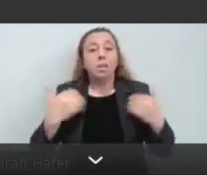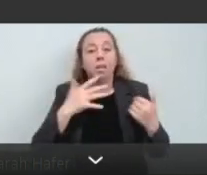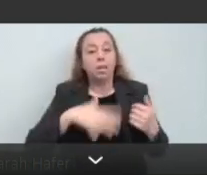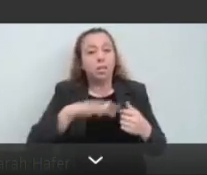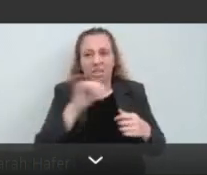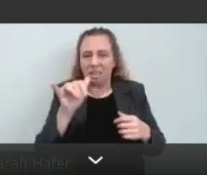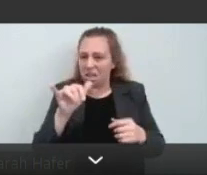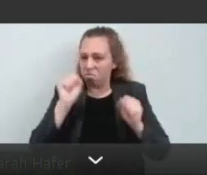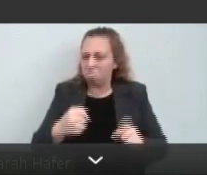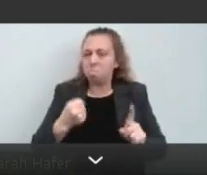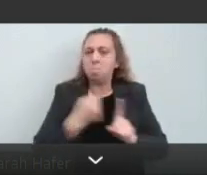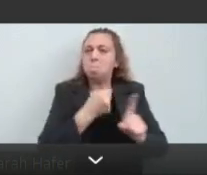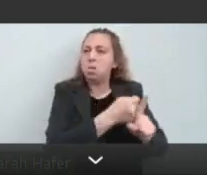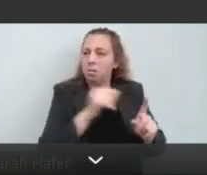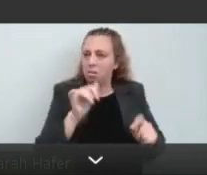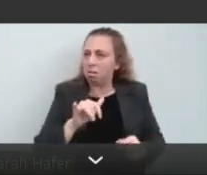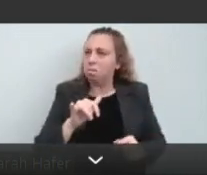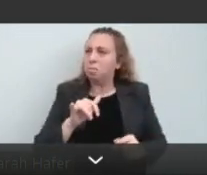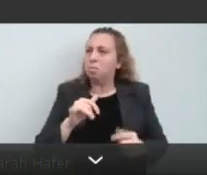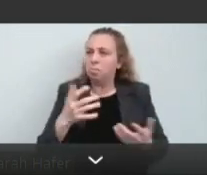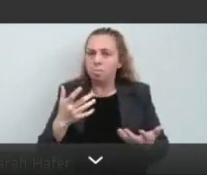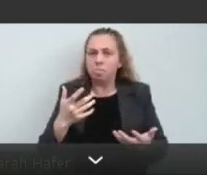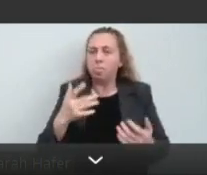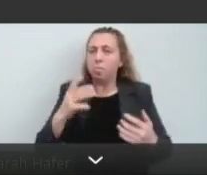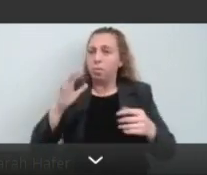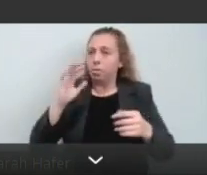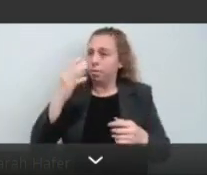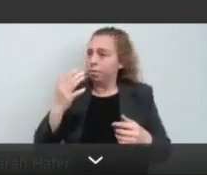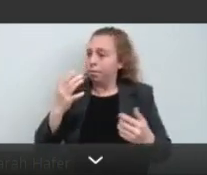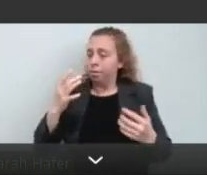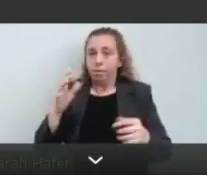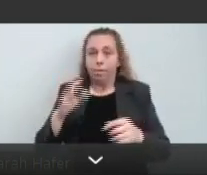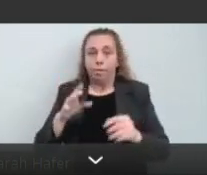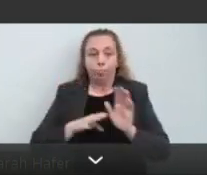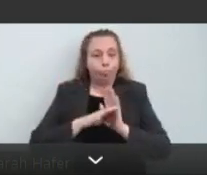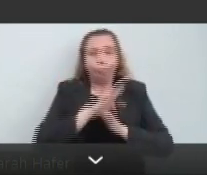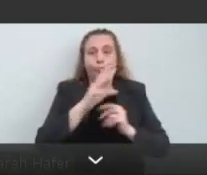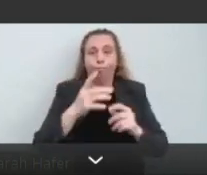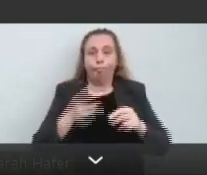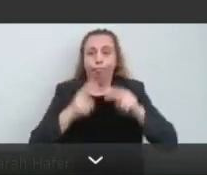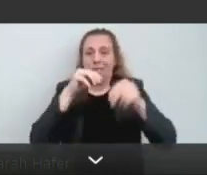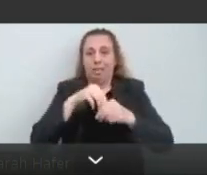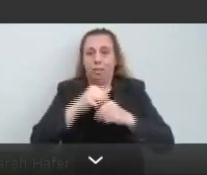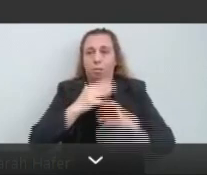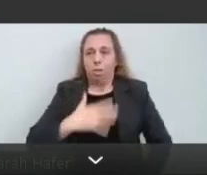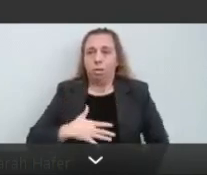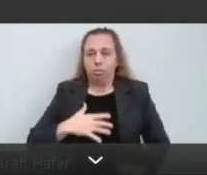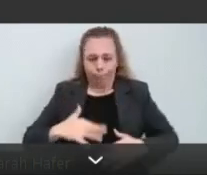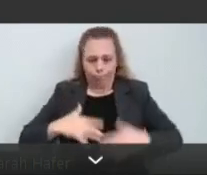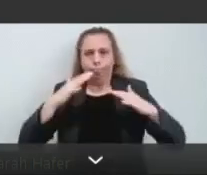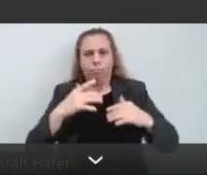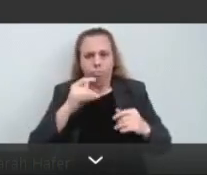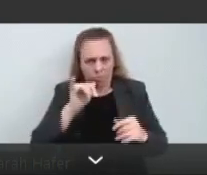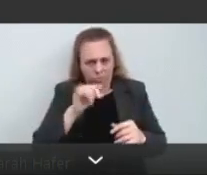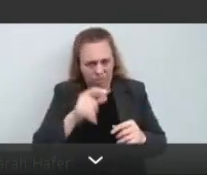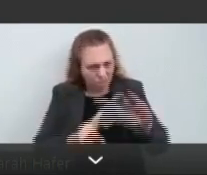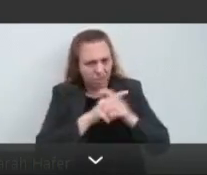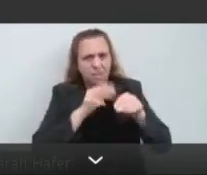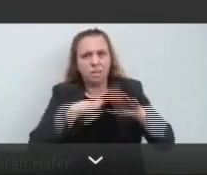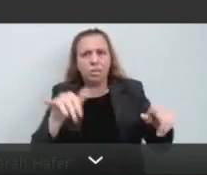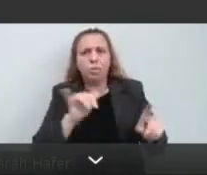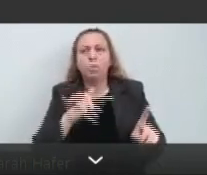what looks like a full body inflammation response to the virus that we think is rare, but that we have yet to learn more about. So